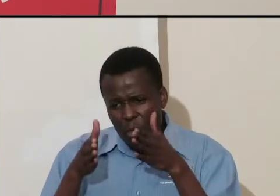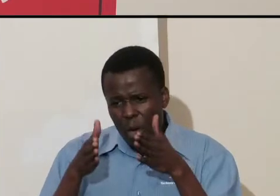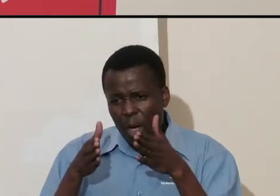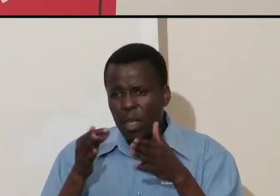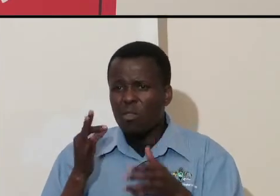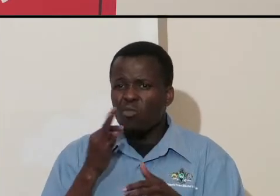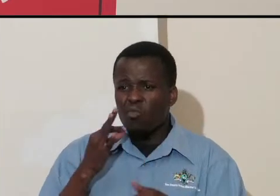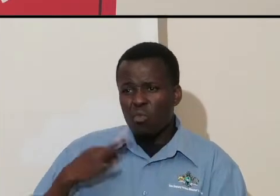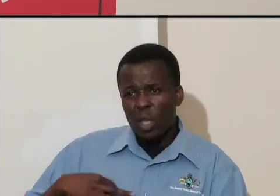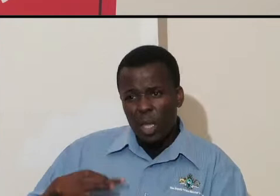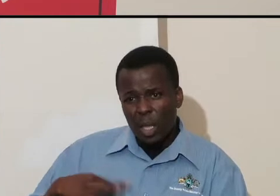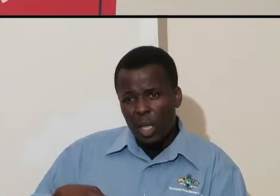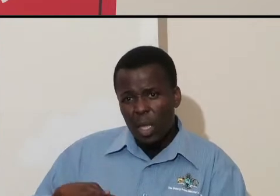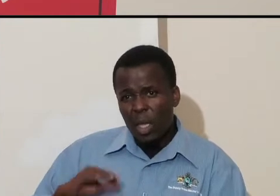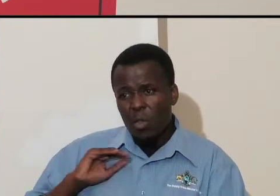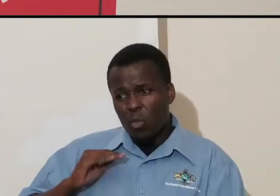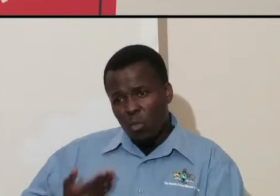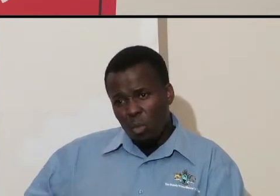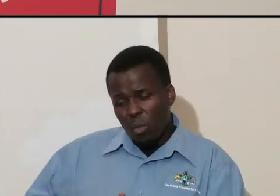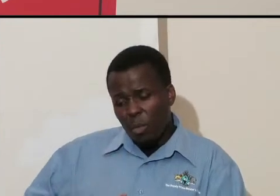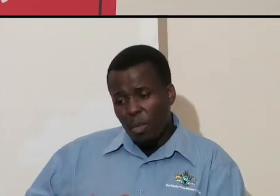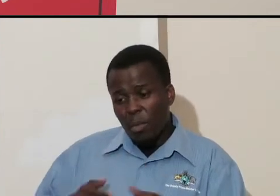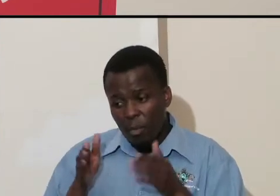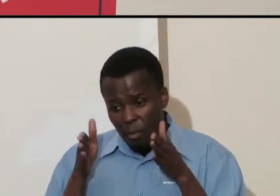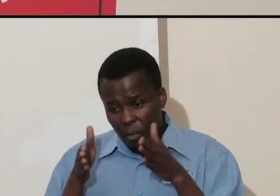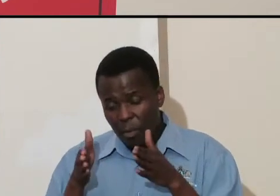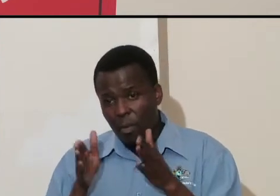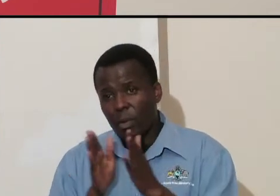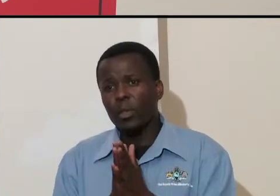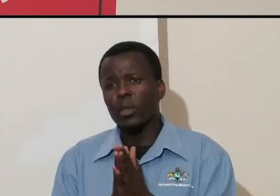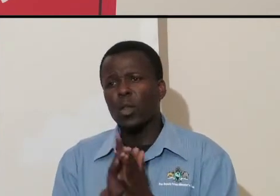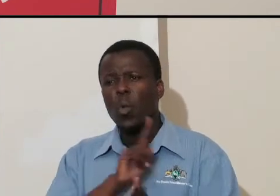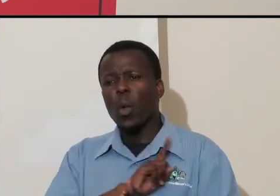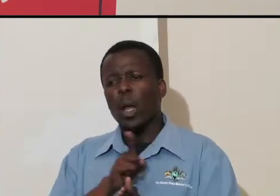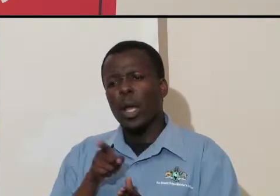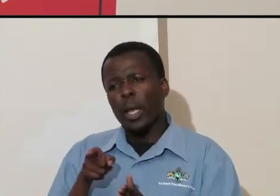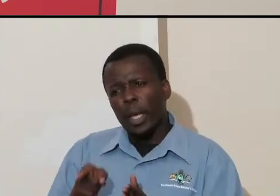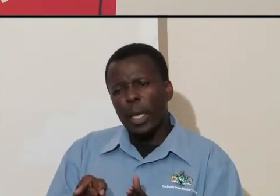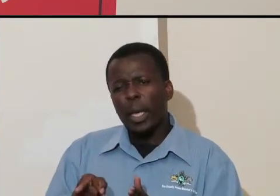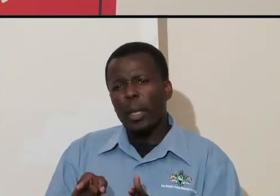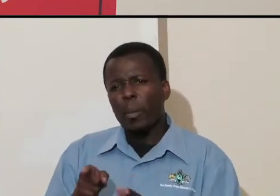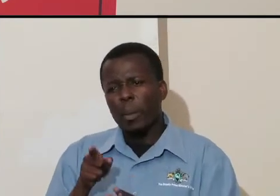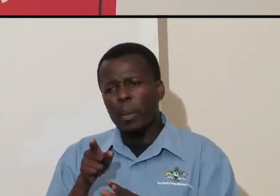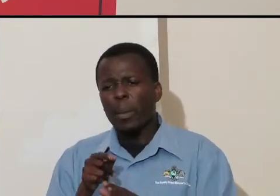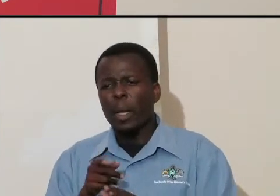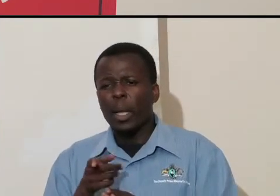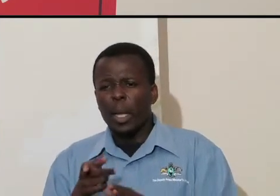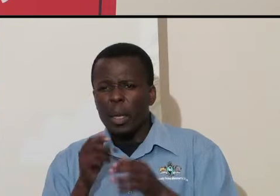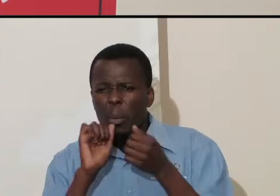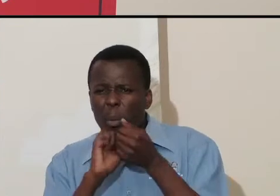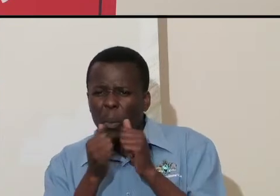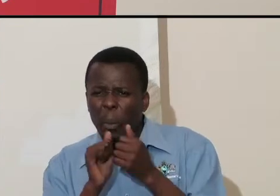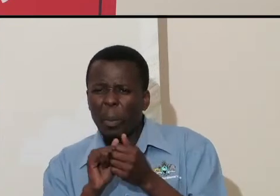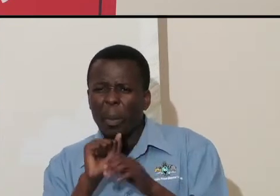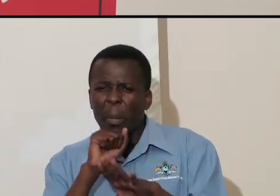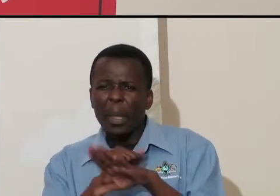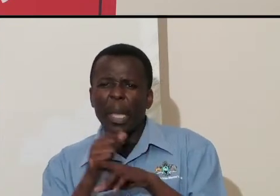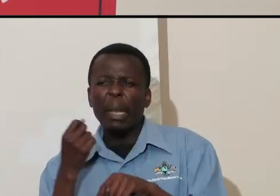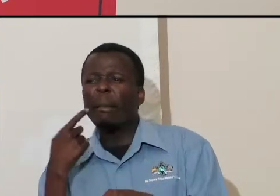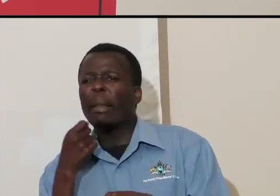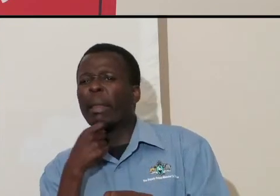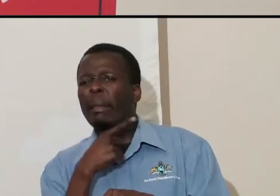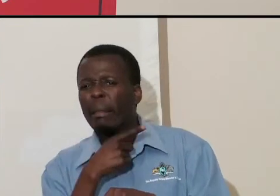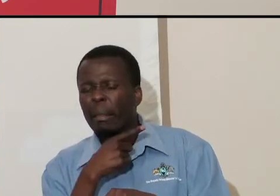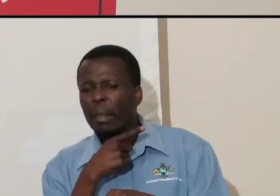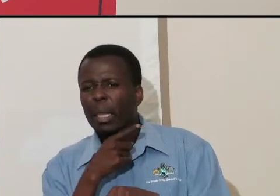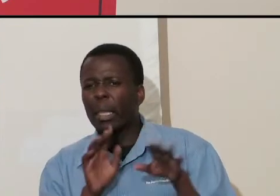women. The fragile gains, we call them fragile gains even though it's after 30 years, in the HIV and